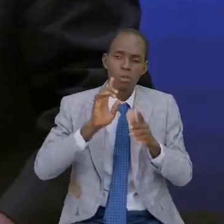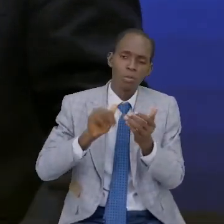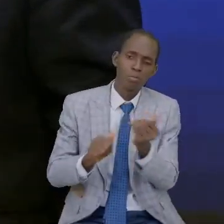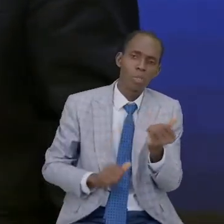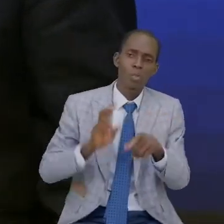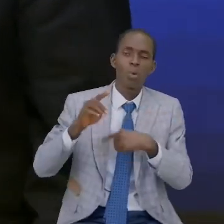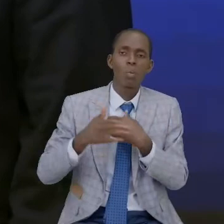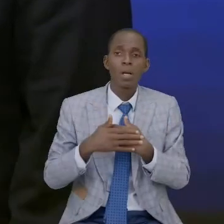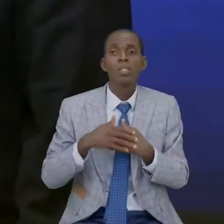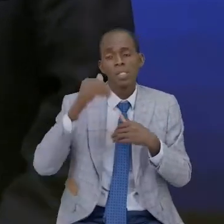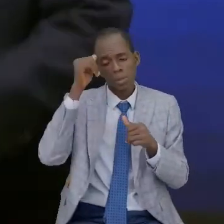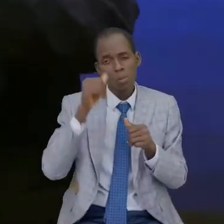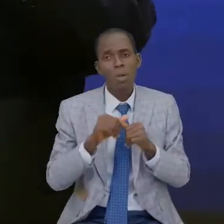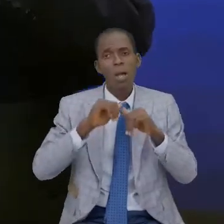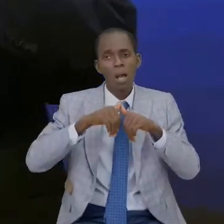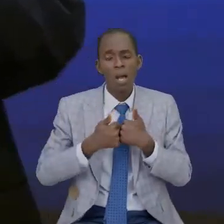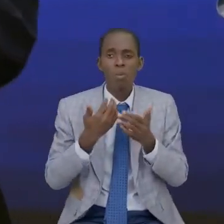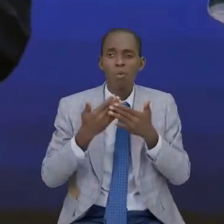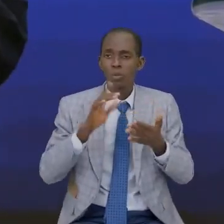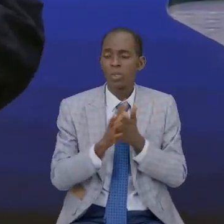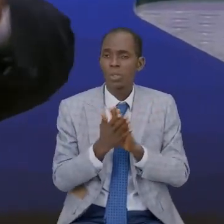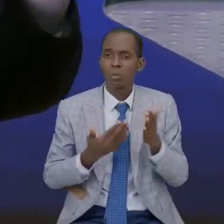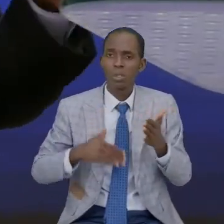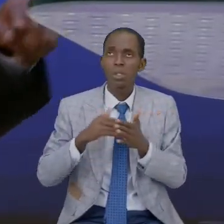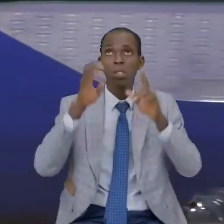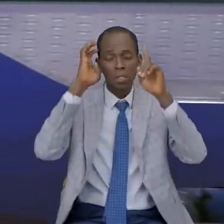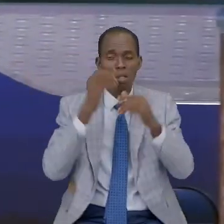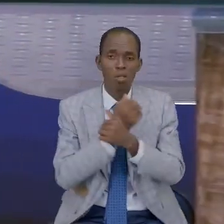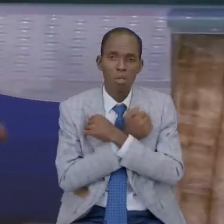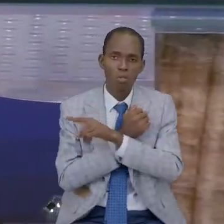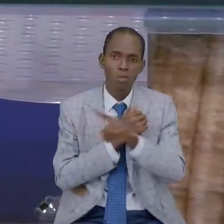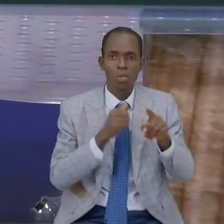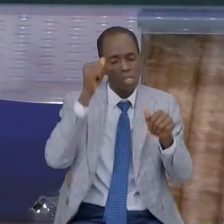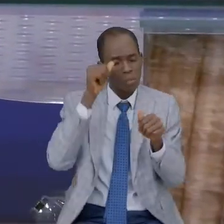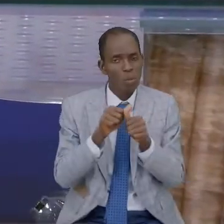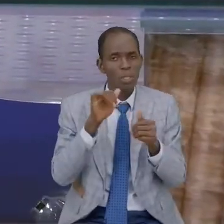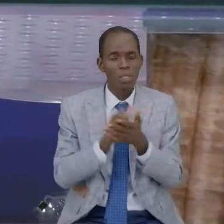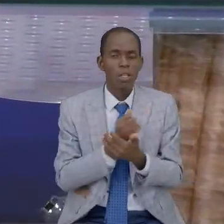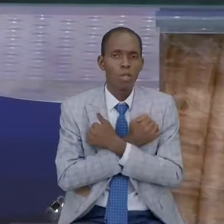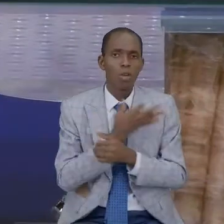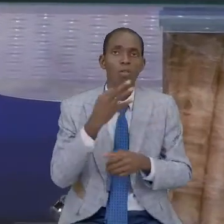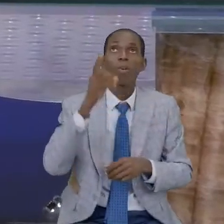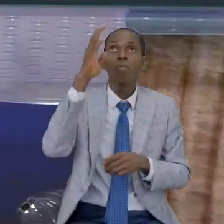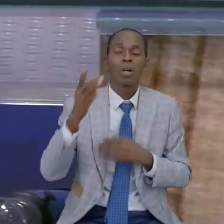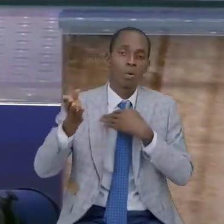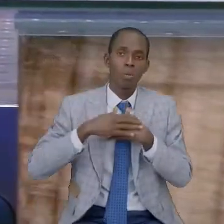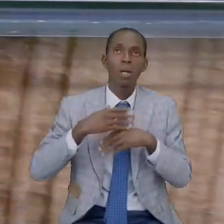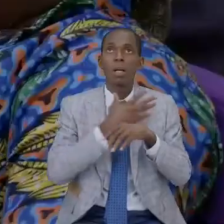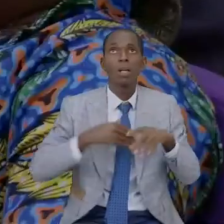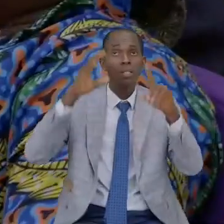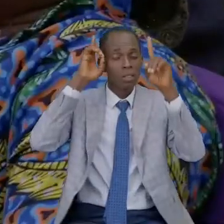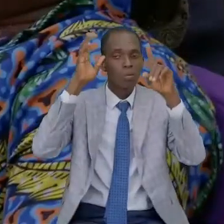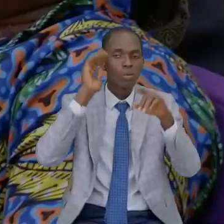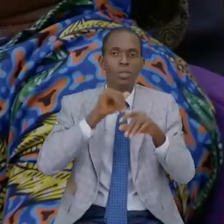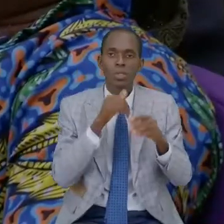remember, even before you were born again, how he loved you. You remember the love of God, and then you come back to that love of God, he will not cast